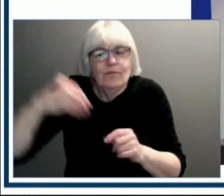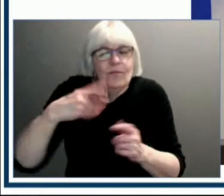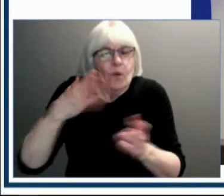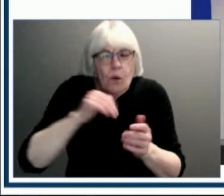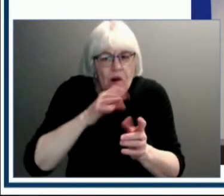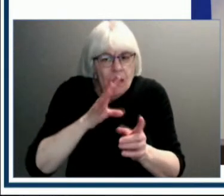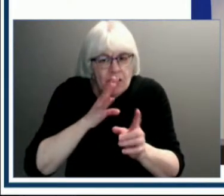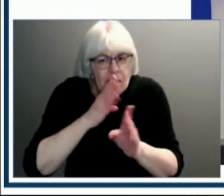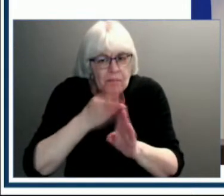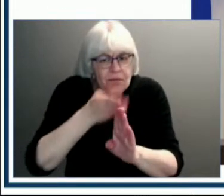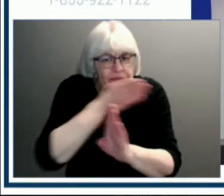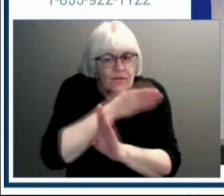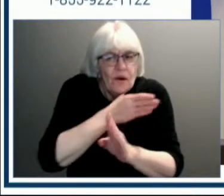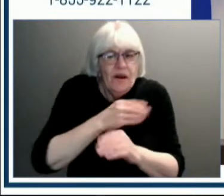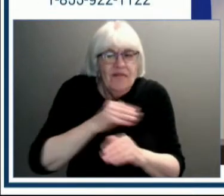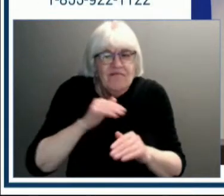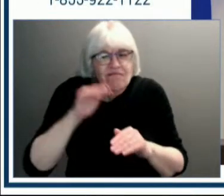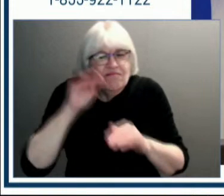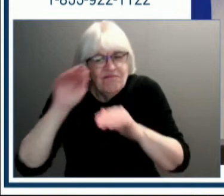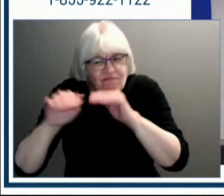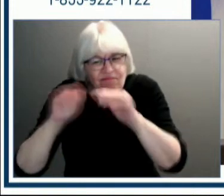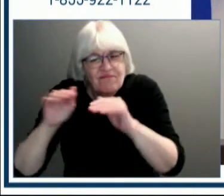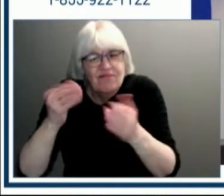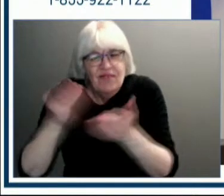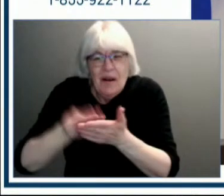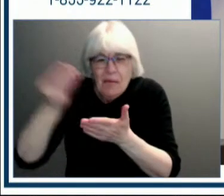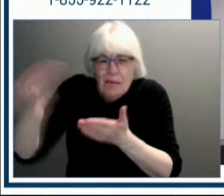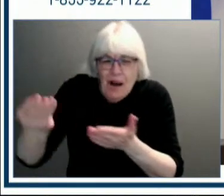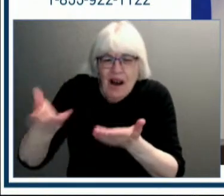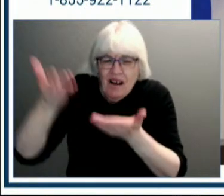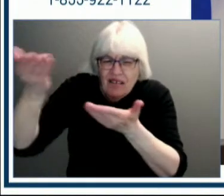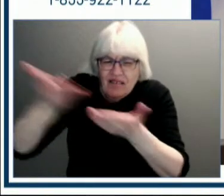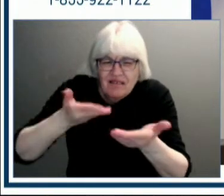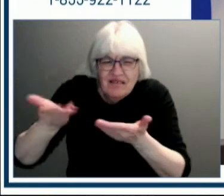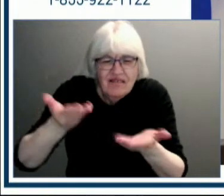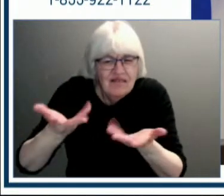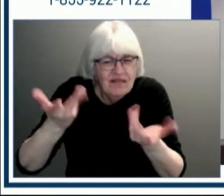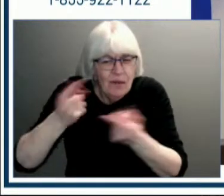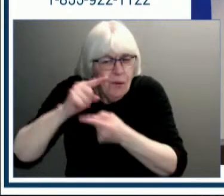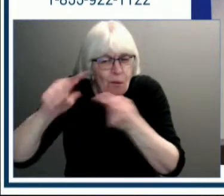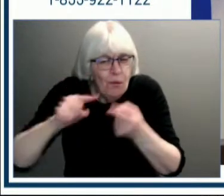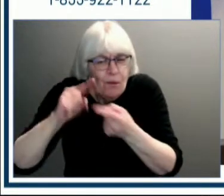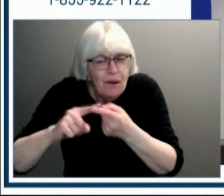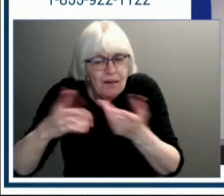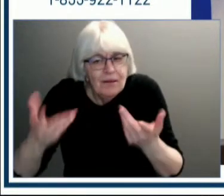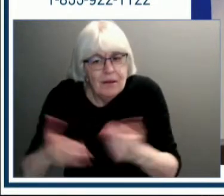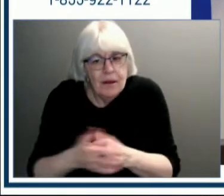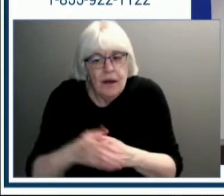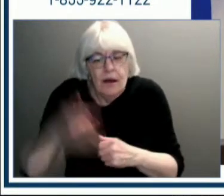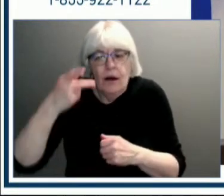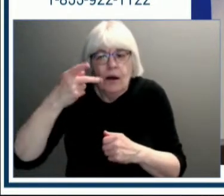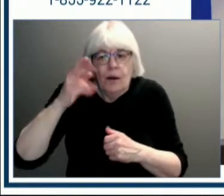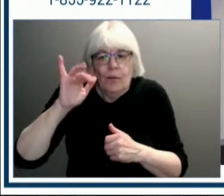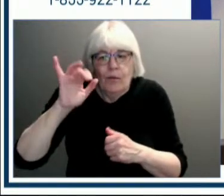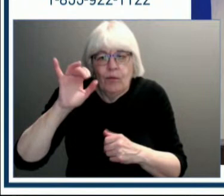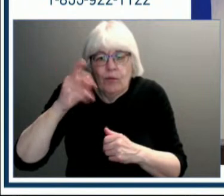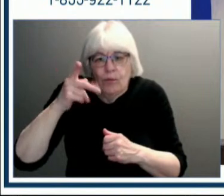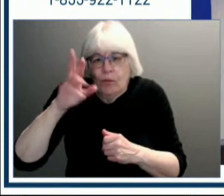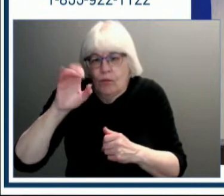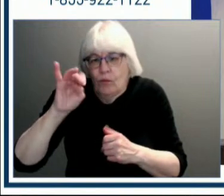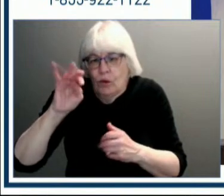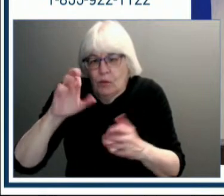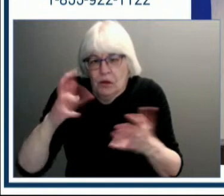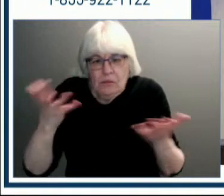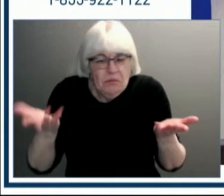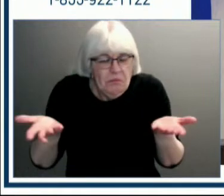acquired? I'm not sure why, obviously I mentioned in my comments that it seems to be something that's been kind of sitting